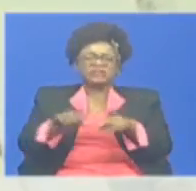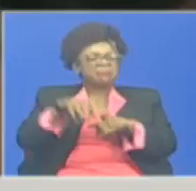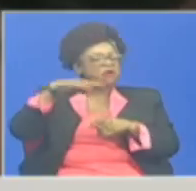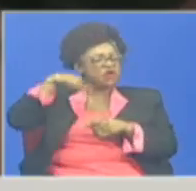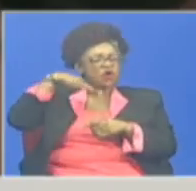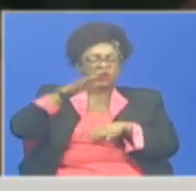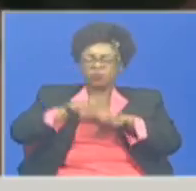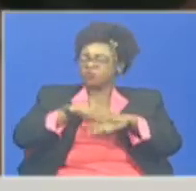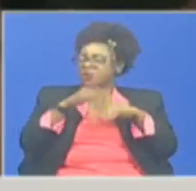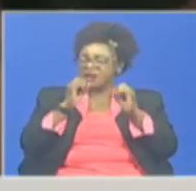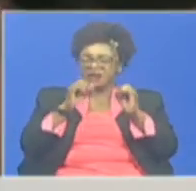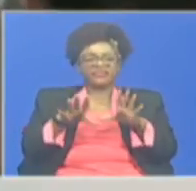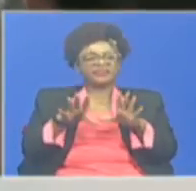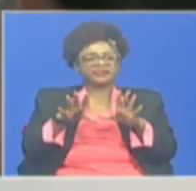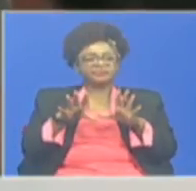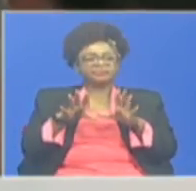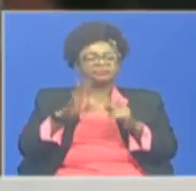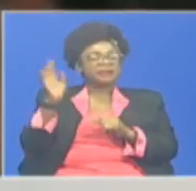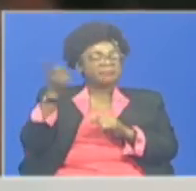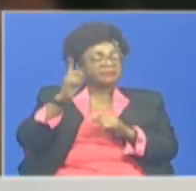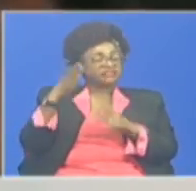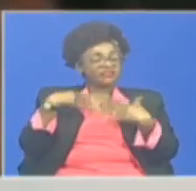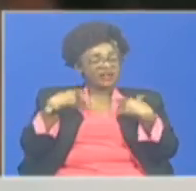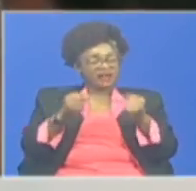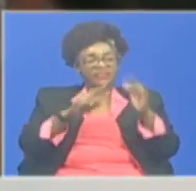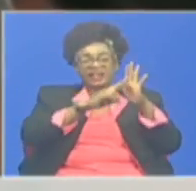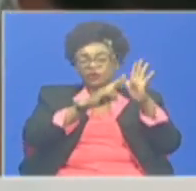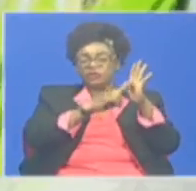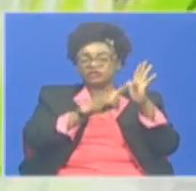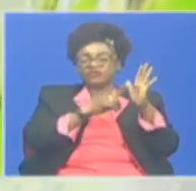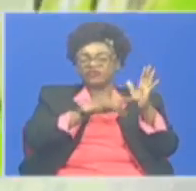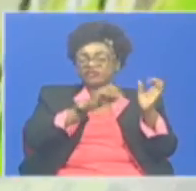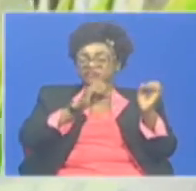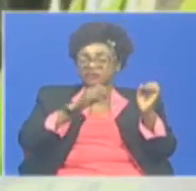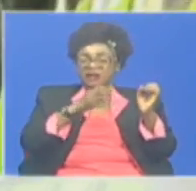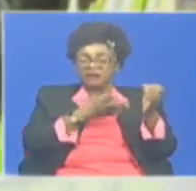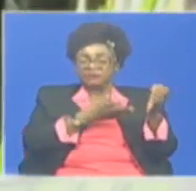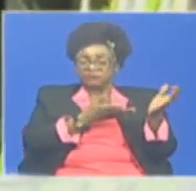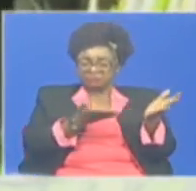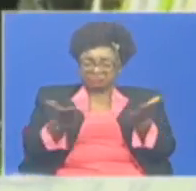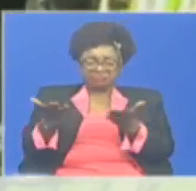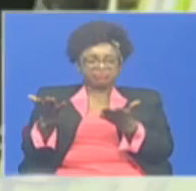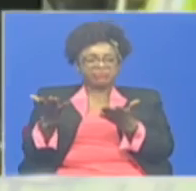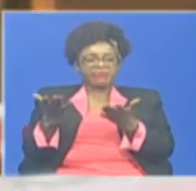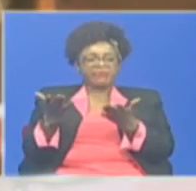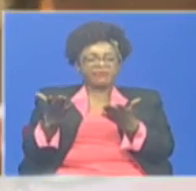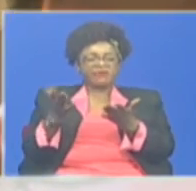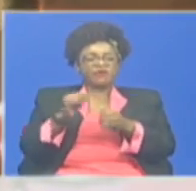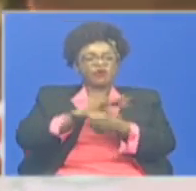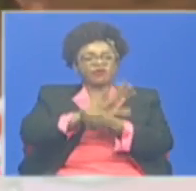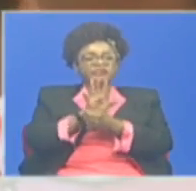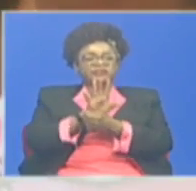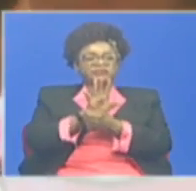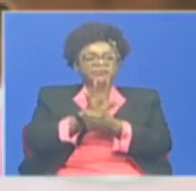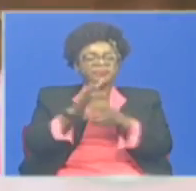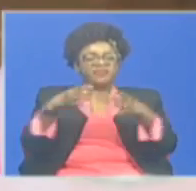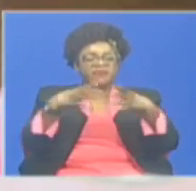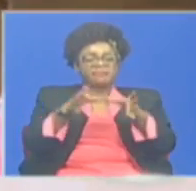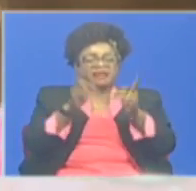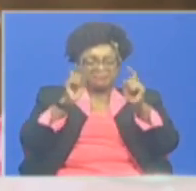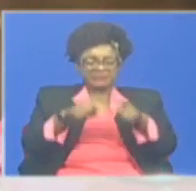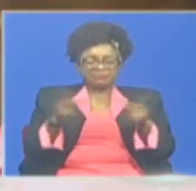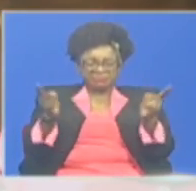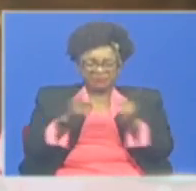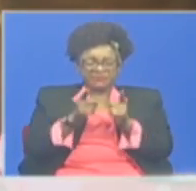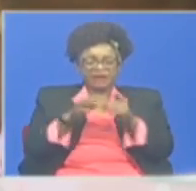sense. According to Ministry of Health regulations for disposal of COVID-19 victims, the deceased's family must be briefed about the